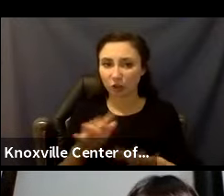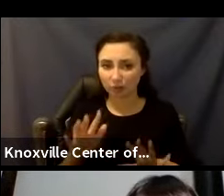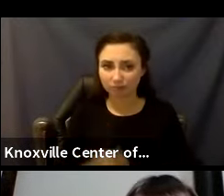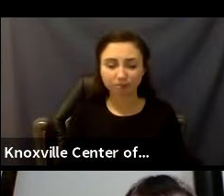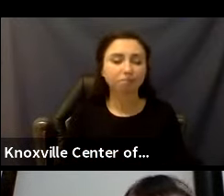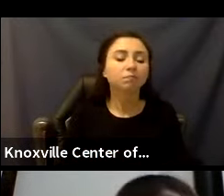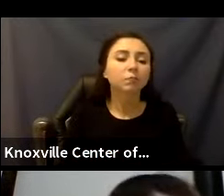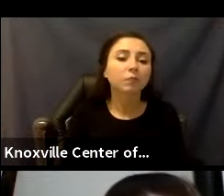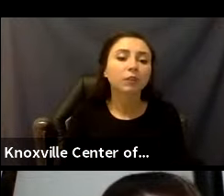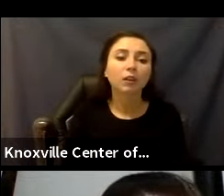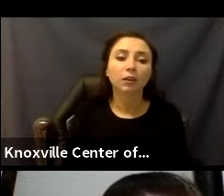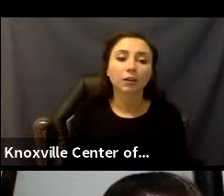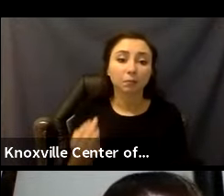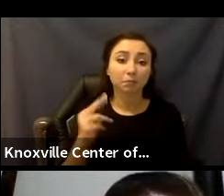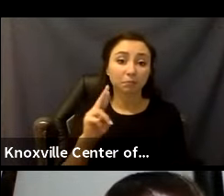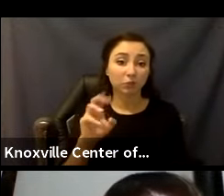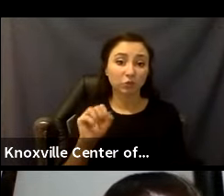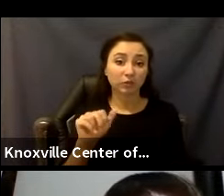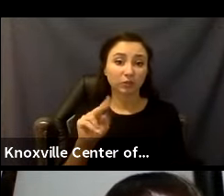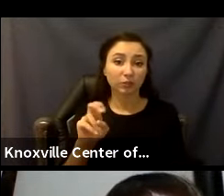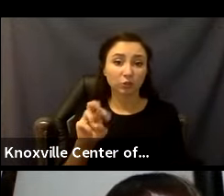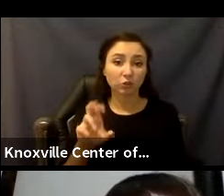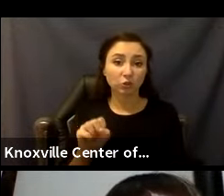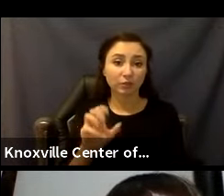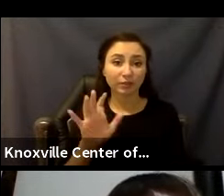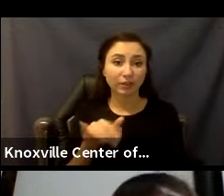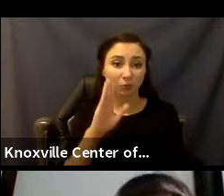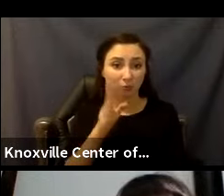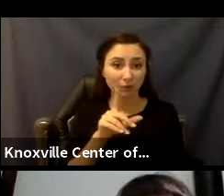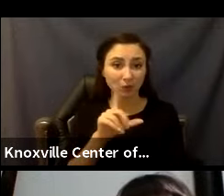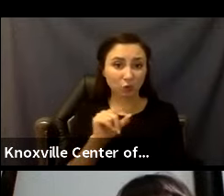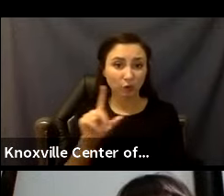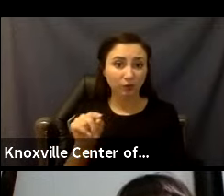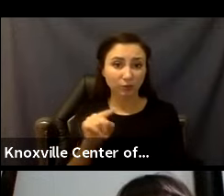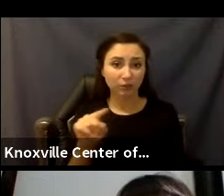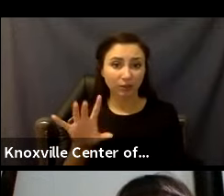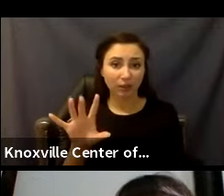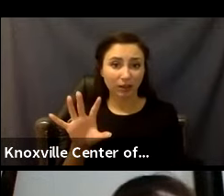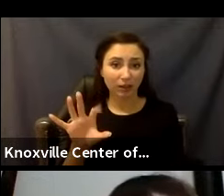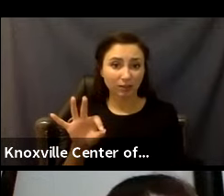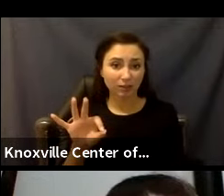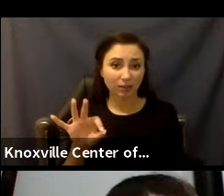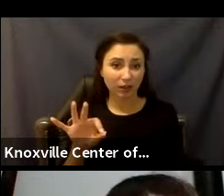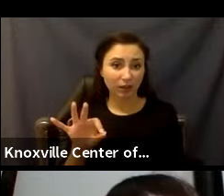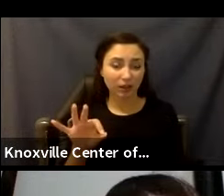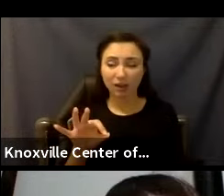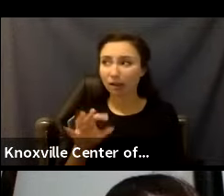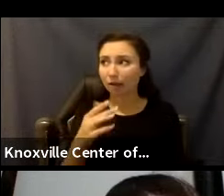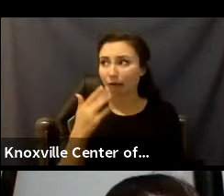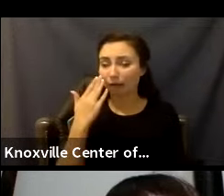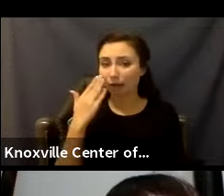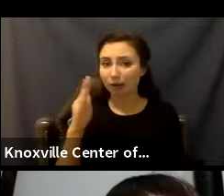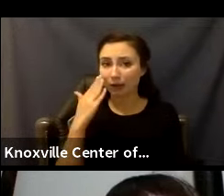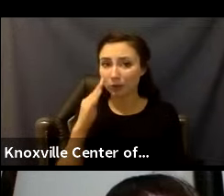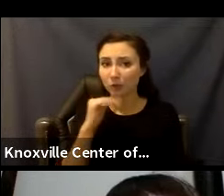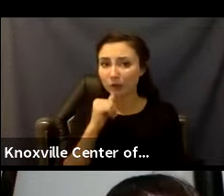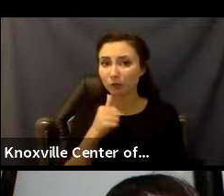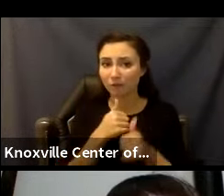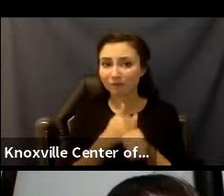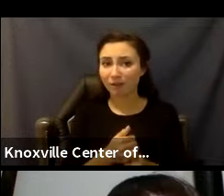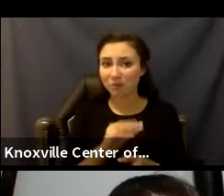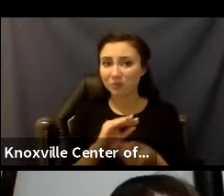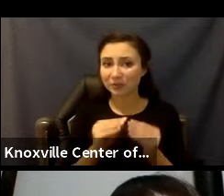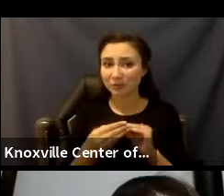Mr. Sanders, that number would be 2020-9. Would that be correct? I'm not sure. I don't keep track of the